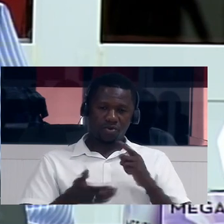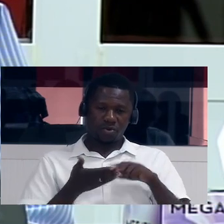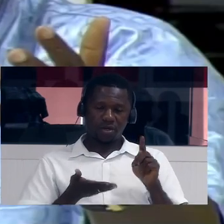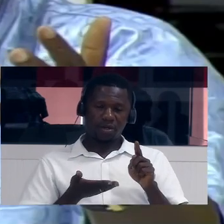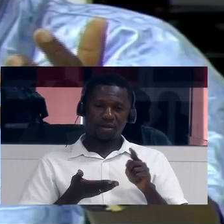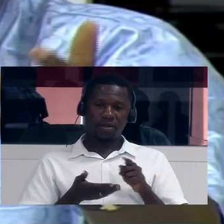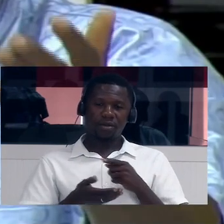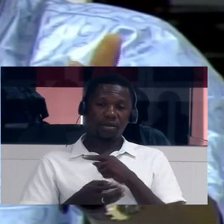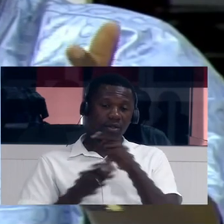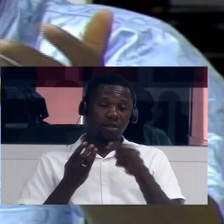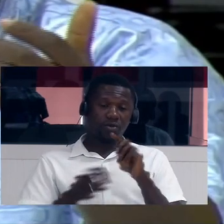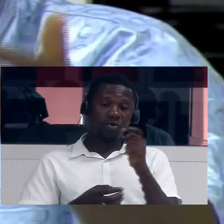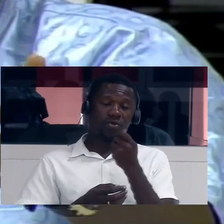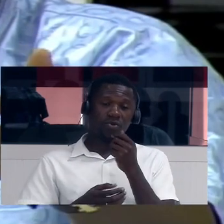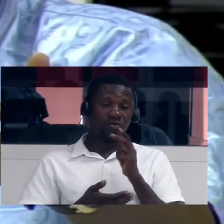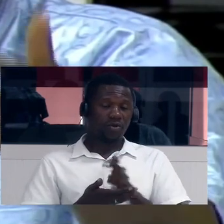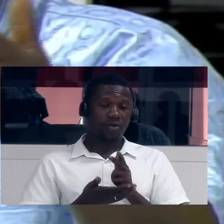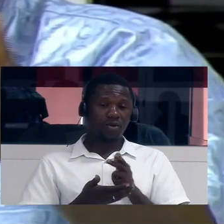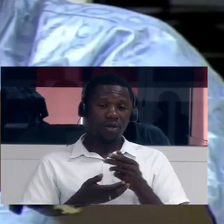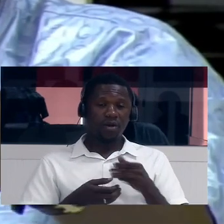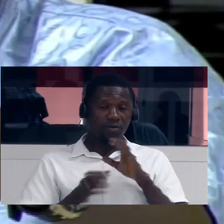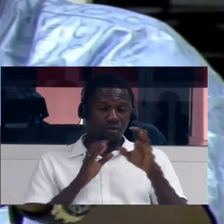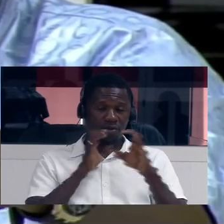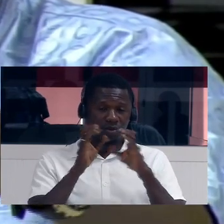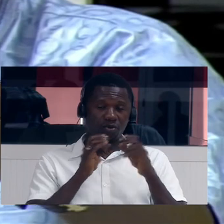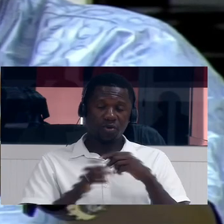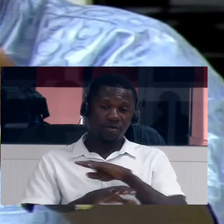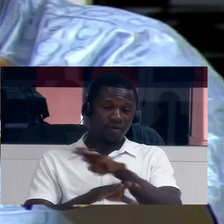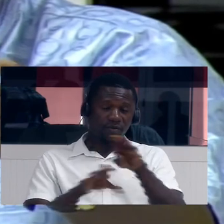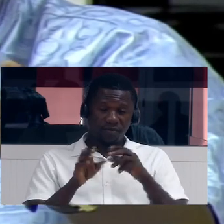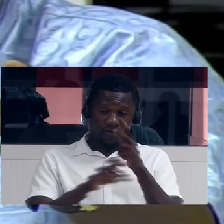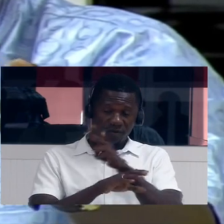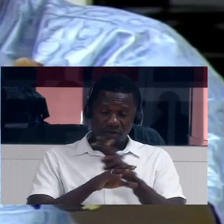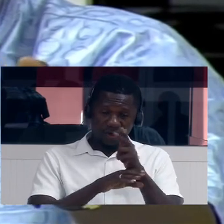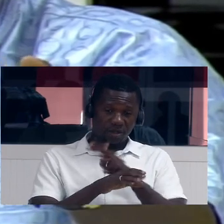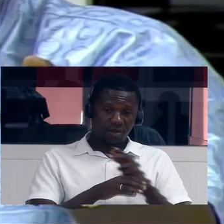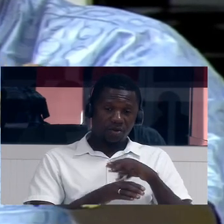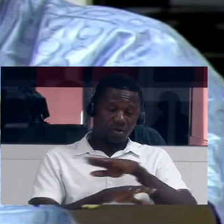This new fact ought to have been communicated to the forces on the ground, correct?